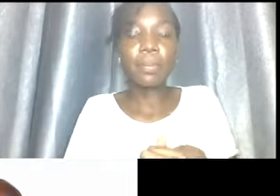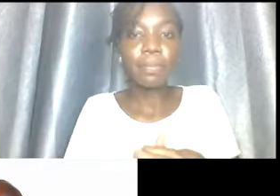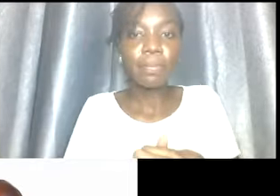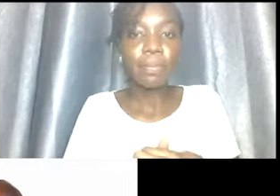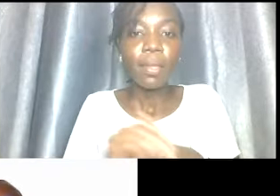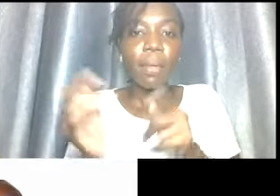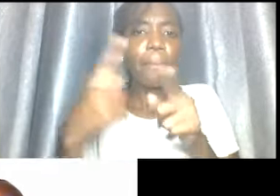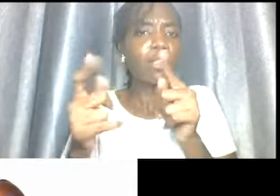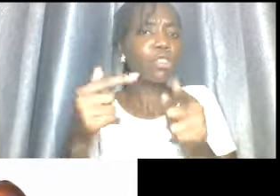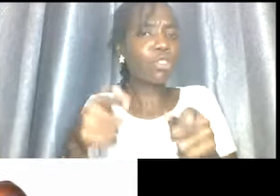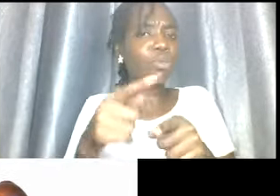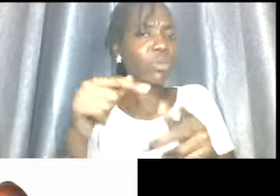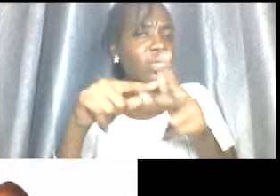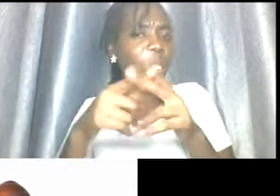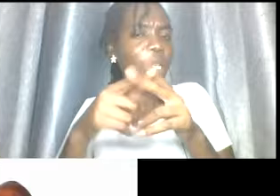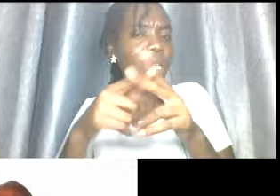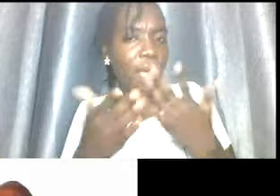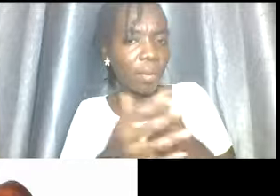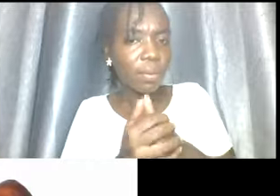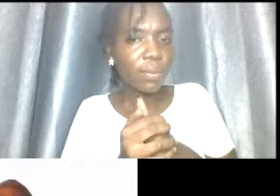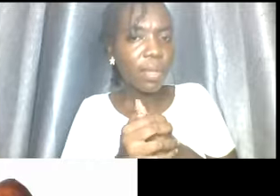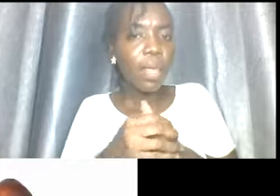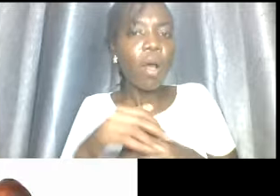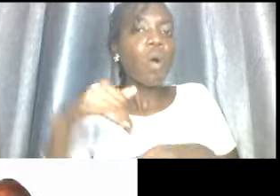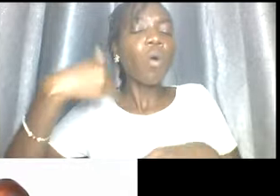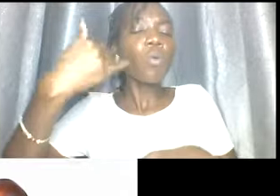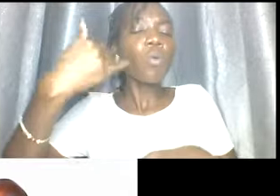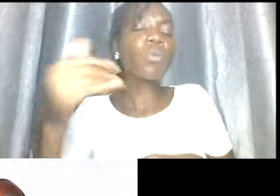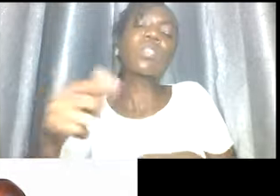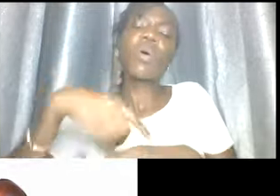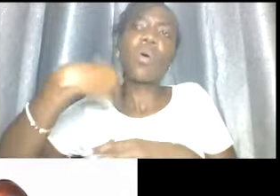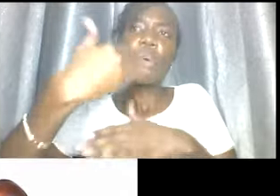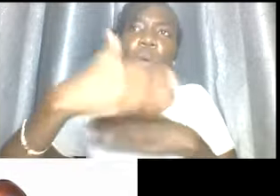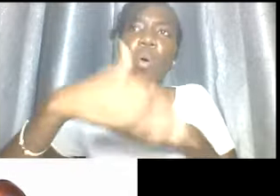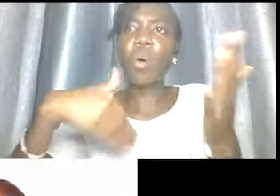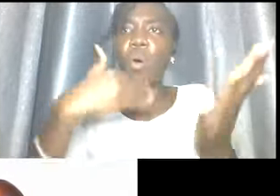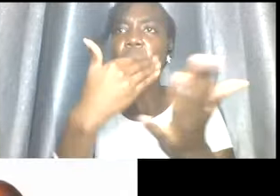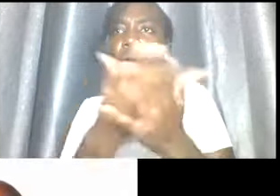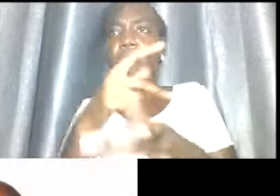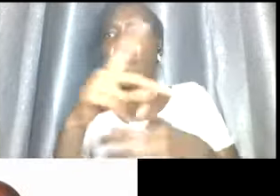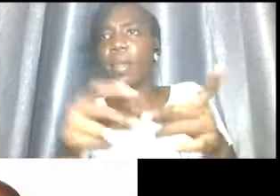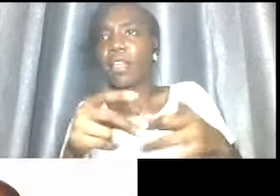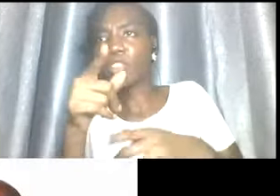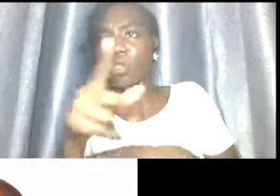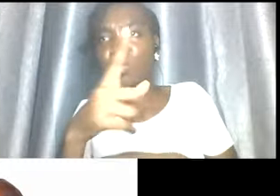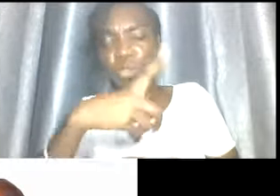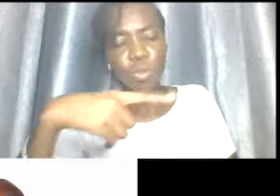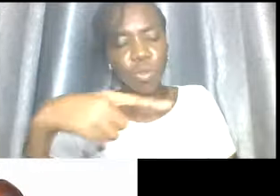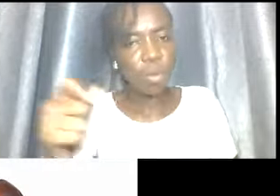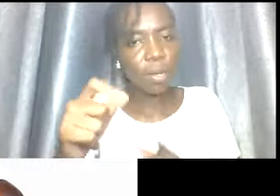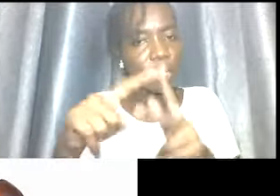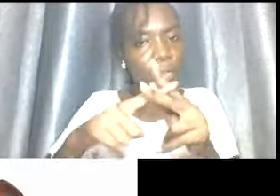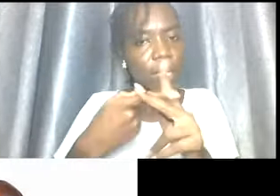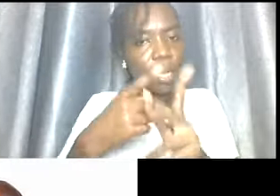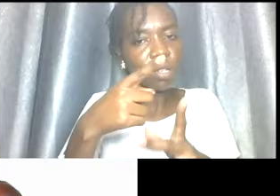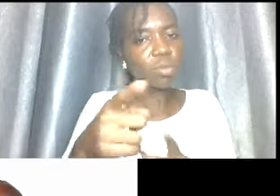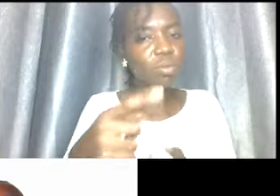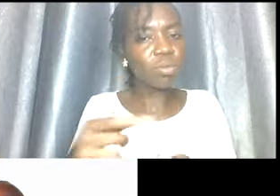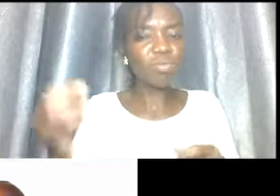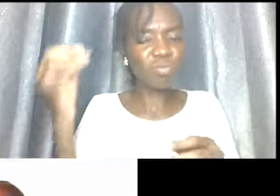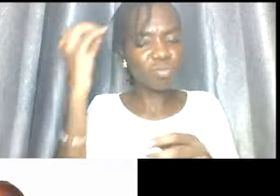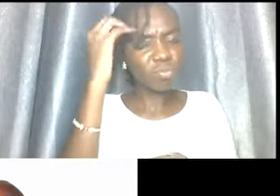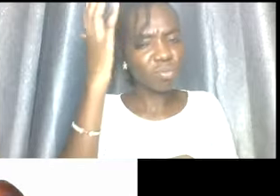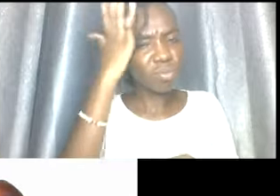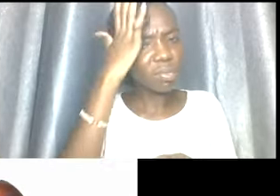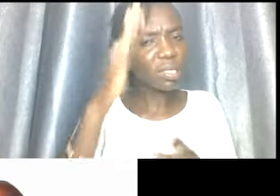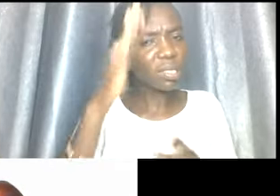that? It's because for everywhere I went thereafter, I incorporated that same mindset. And not